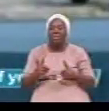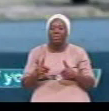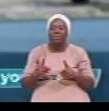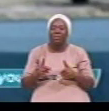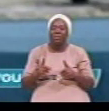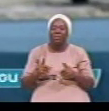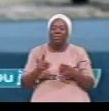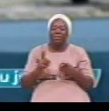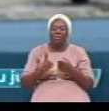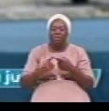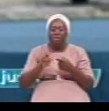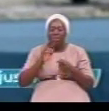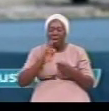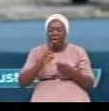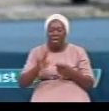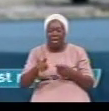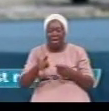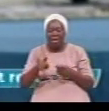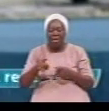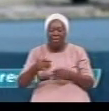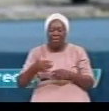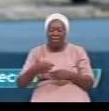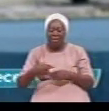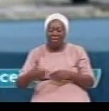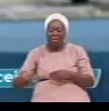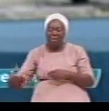to her right hand.